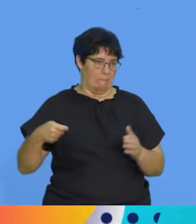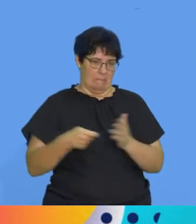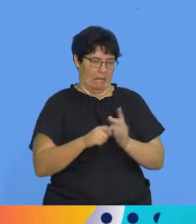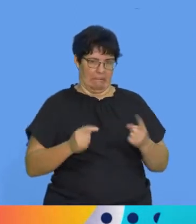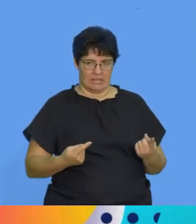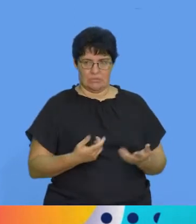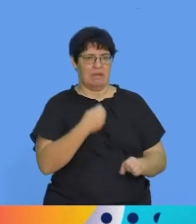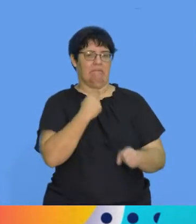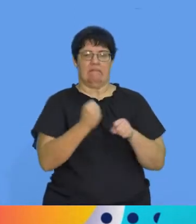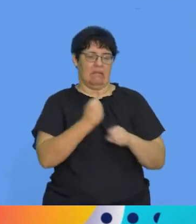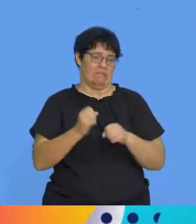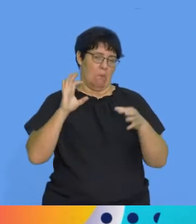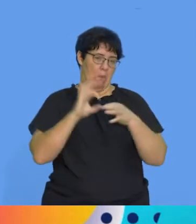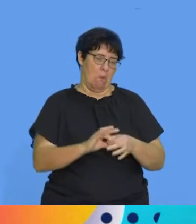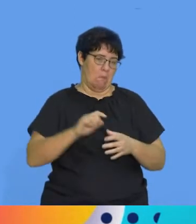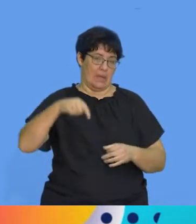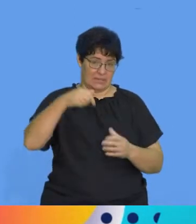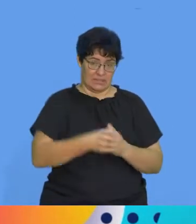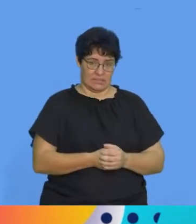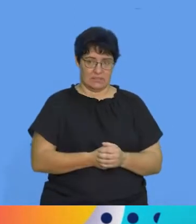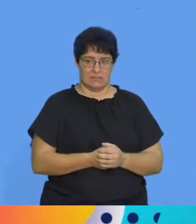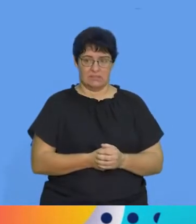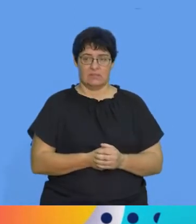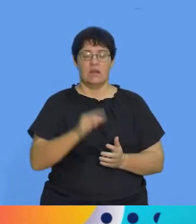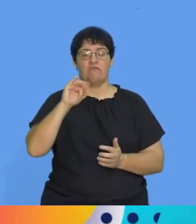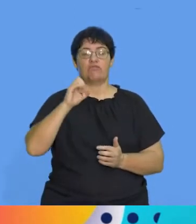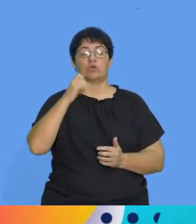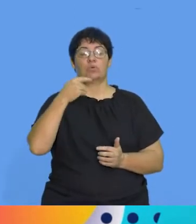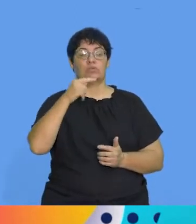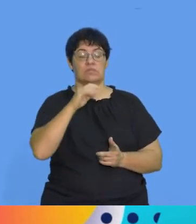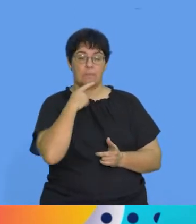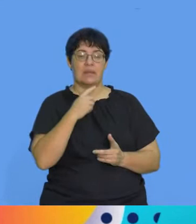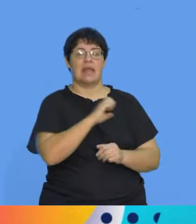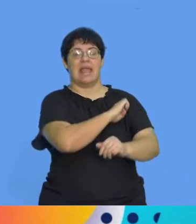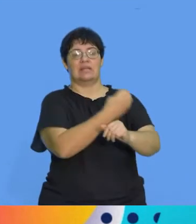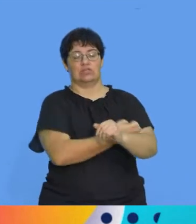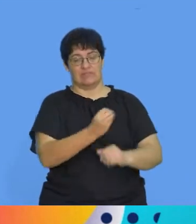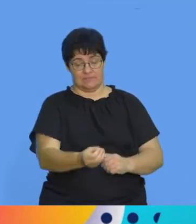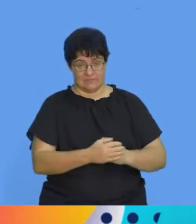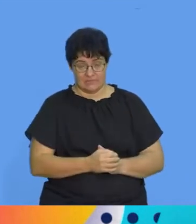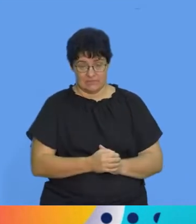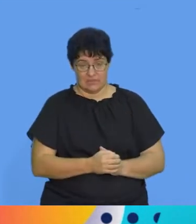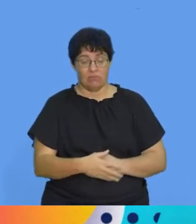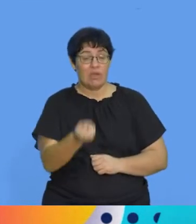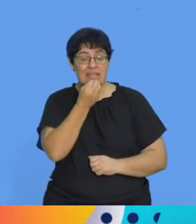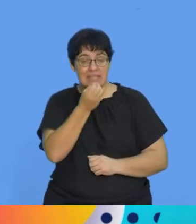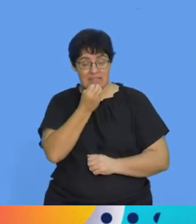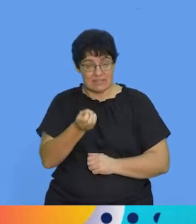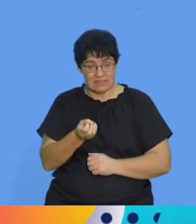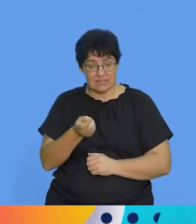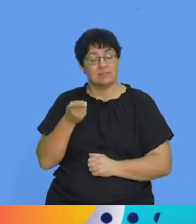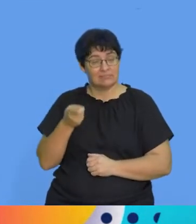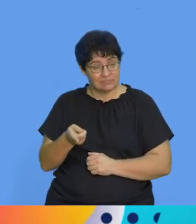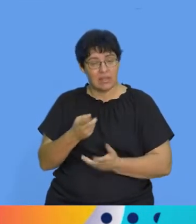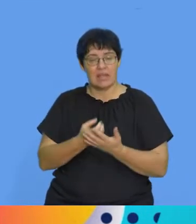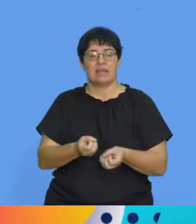afford to buy honey, so we never have honey at home. But those are fructose. That is a source of energy, right? So when you